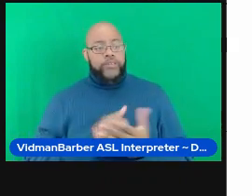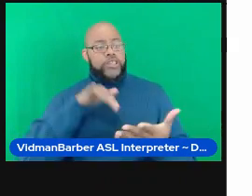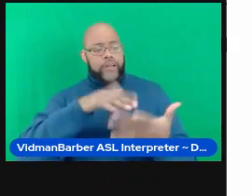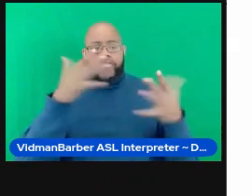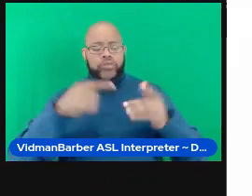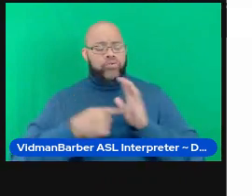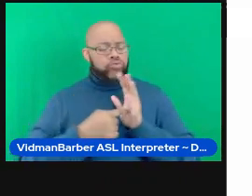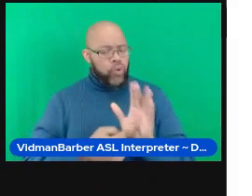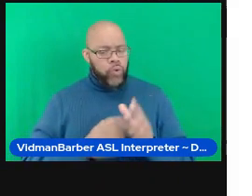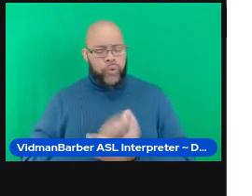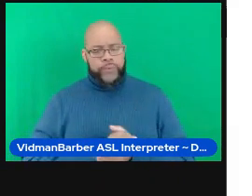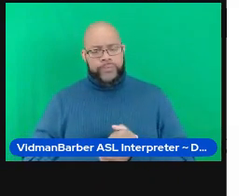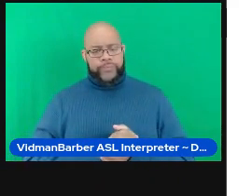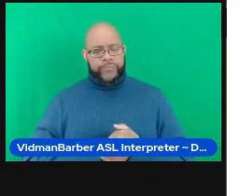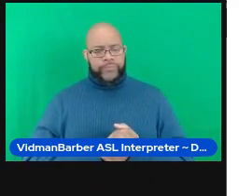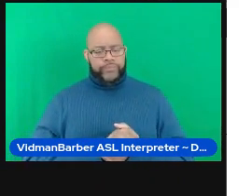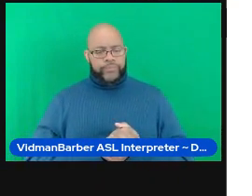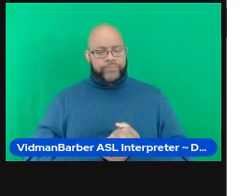shown that